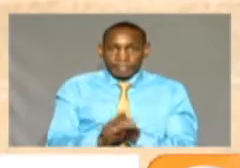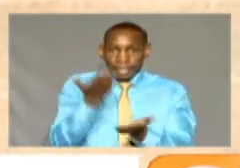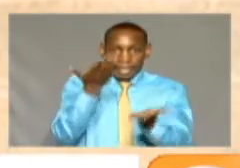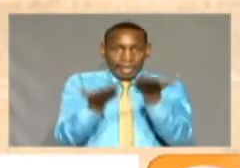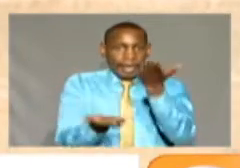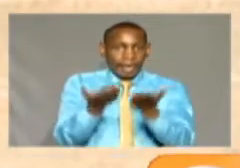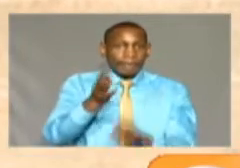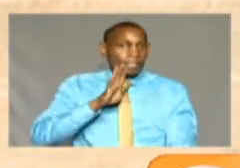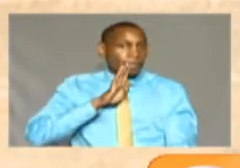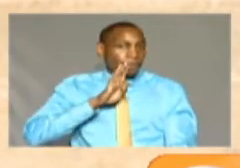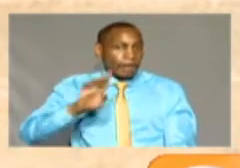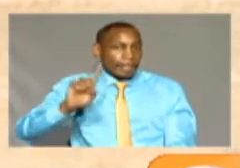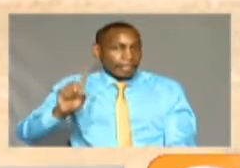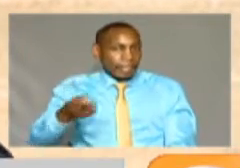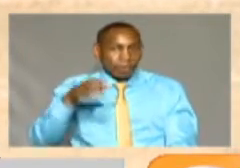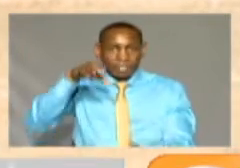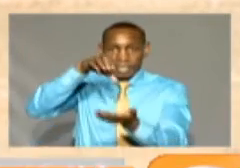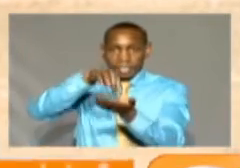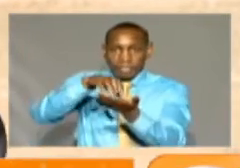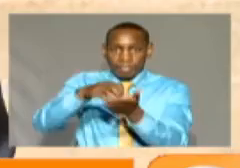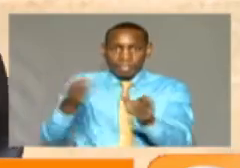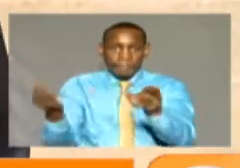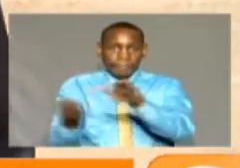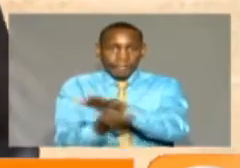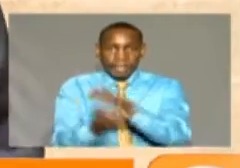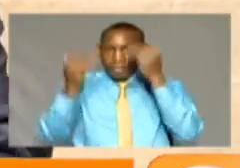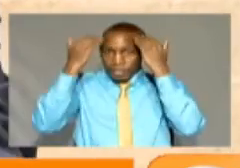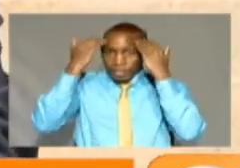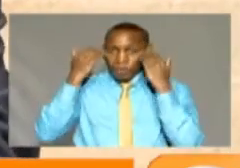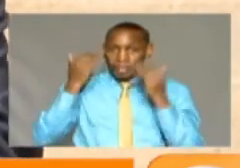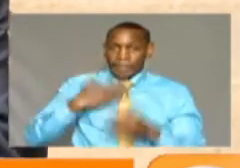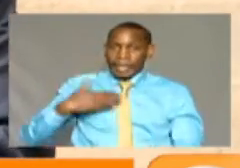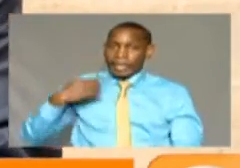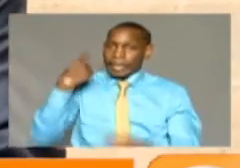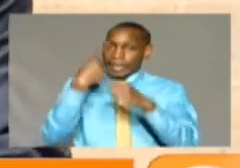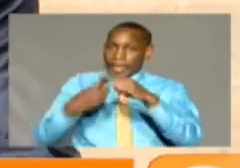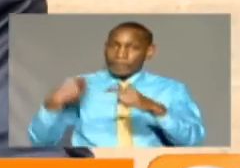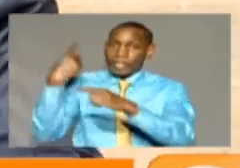of 400,000 cases are filed in our courts every year.